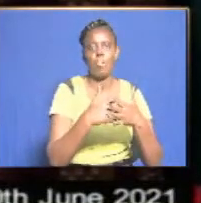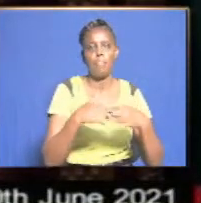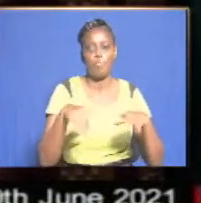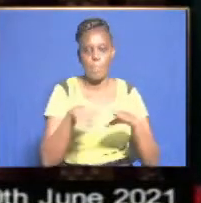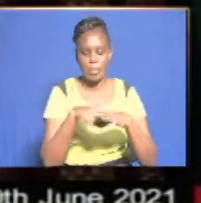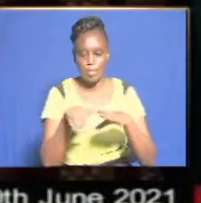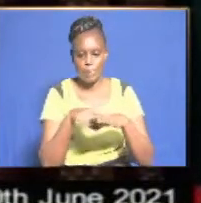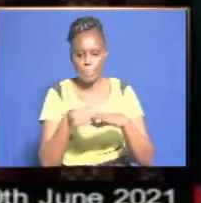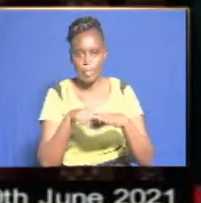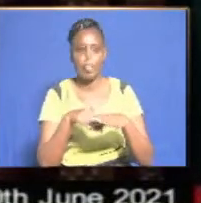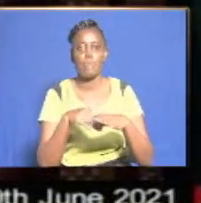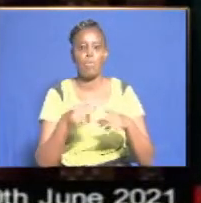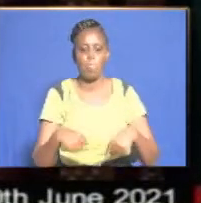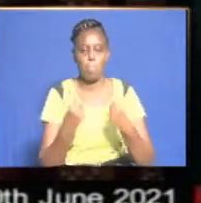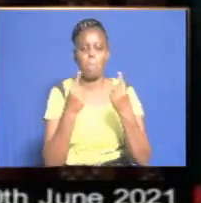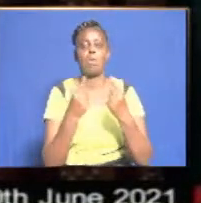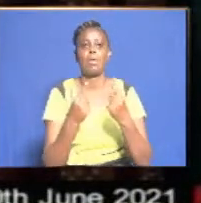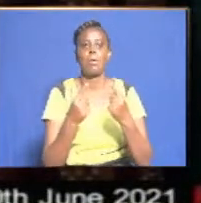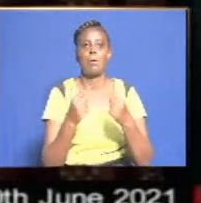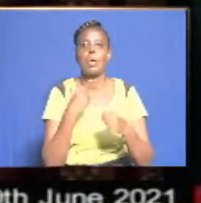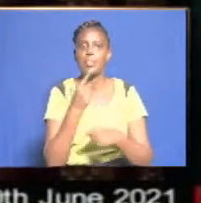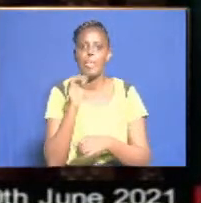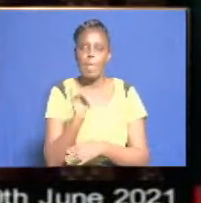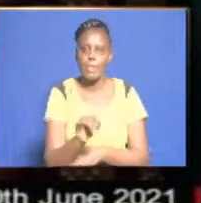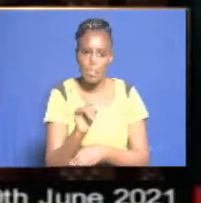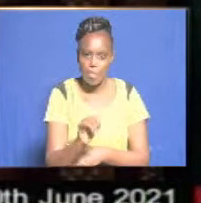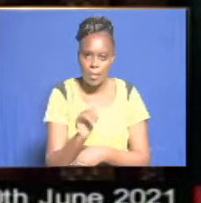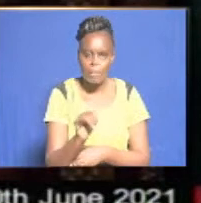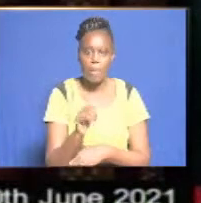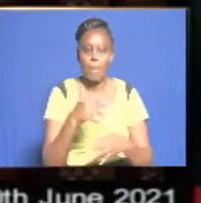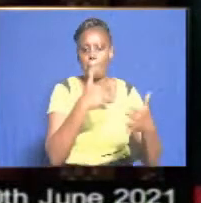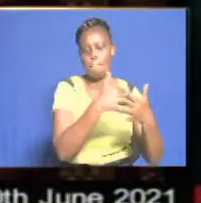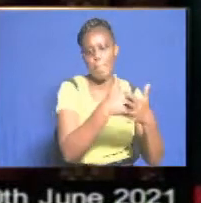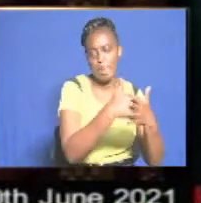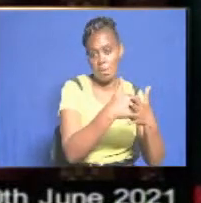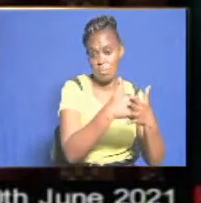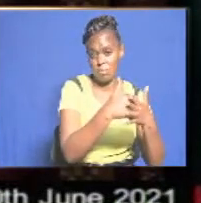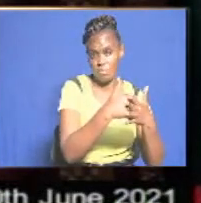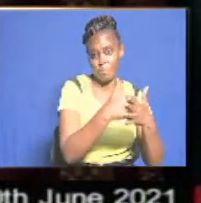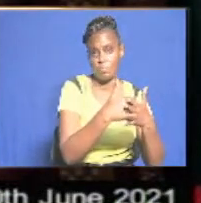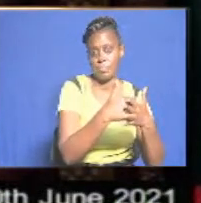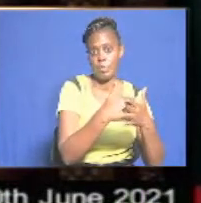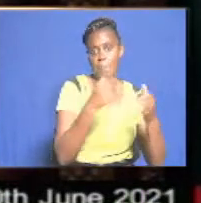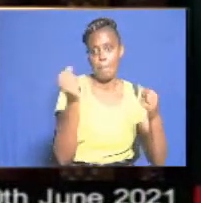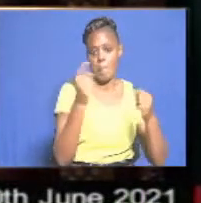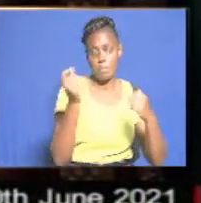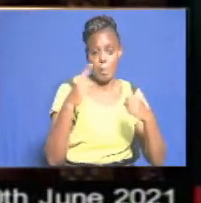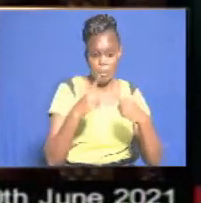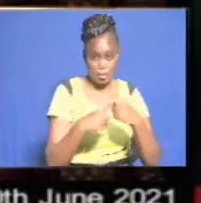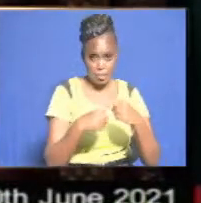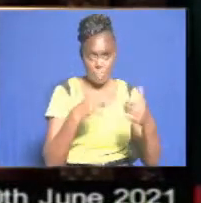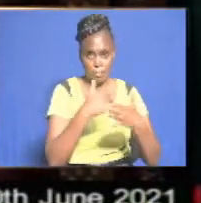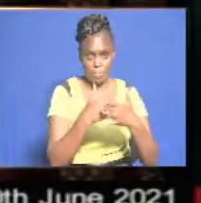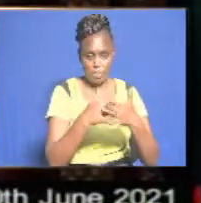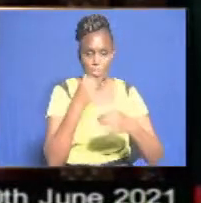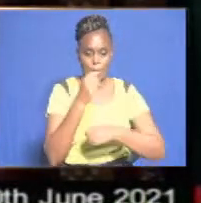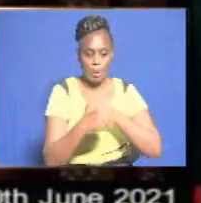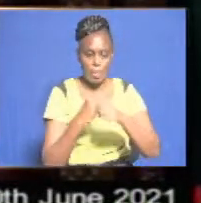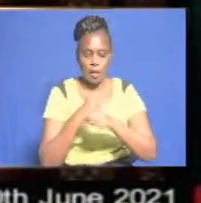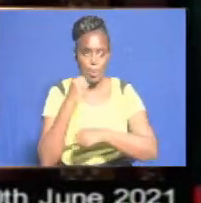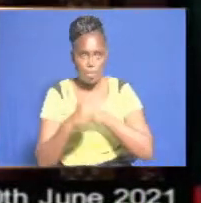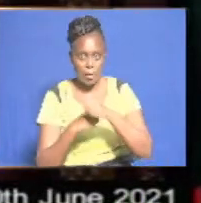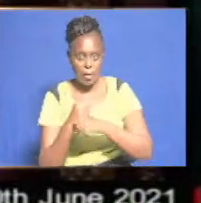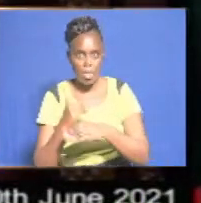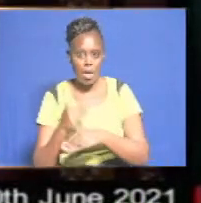coup. They further claim to have been imprisoned for periods spanning 6 months to several years and